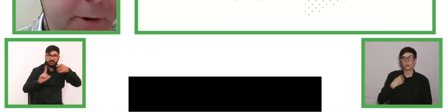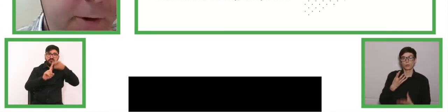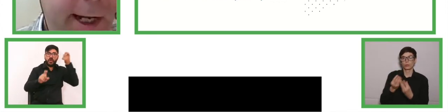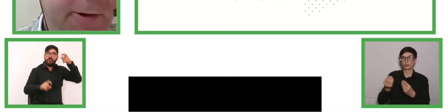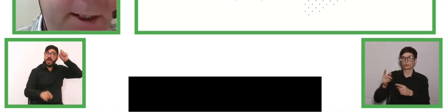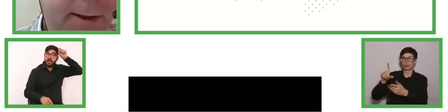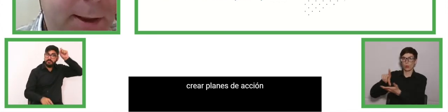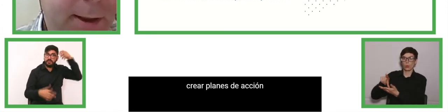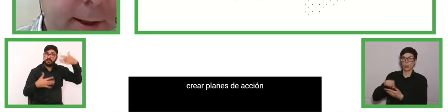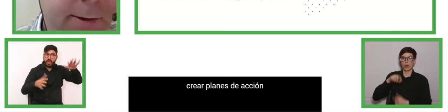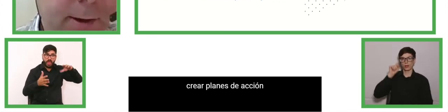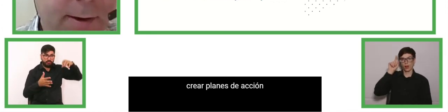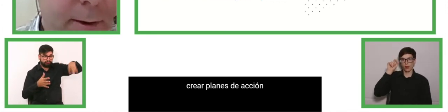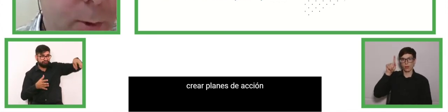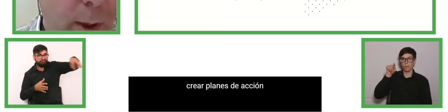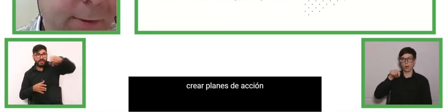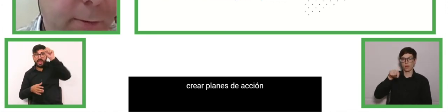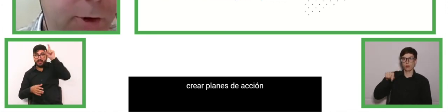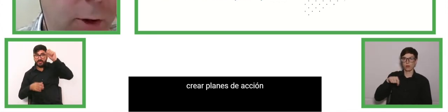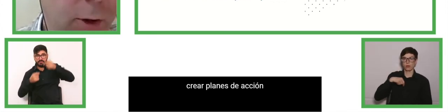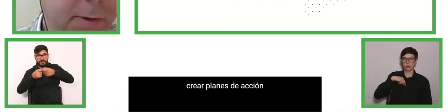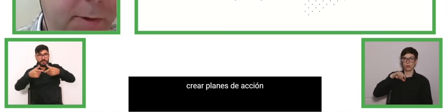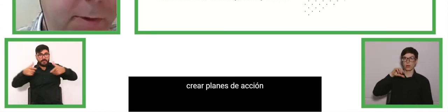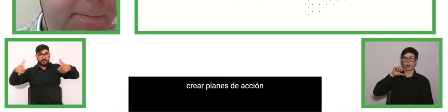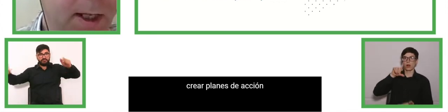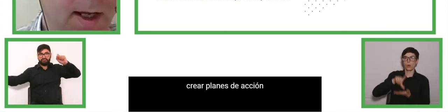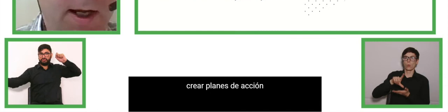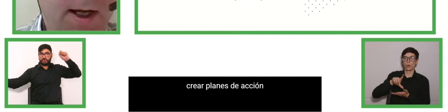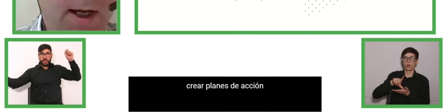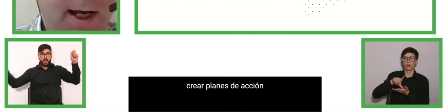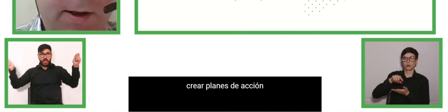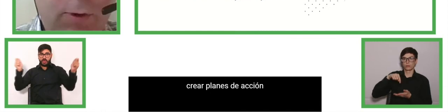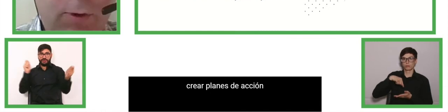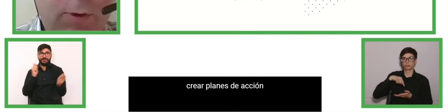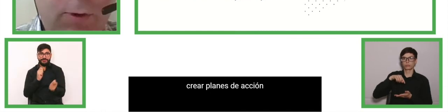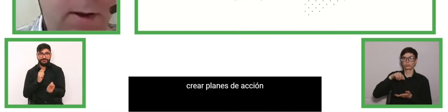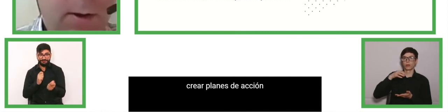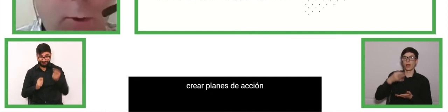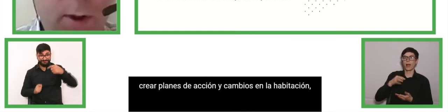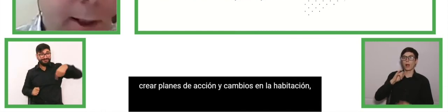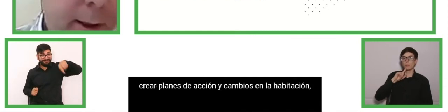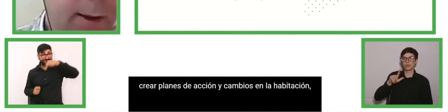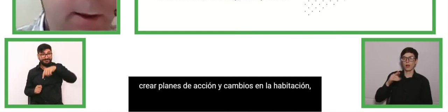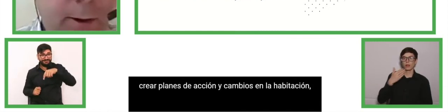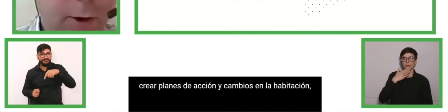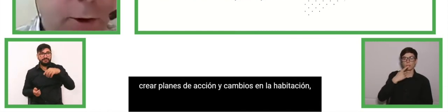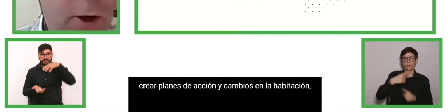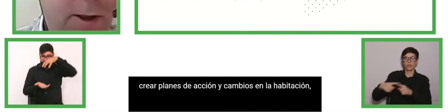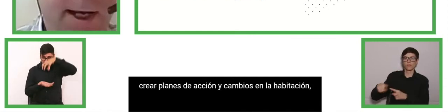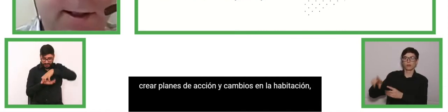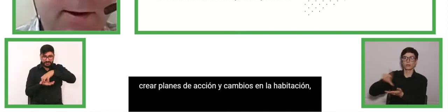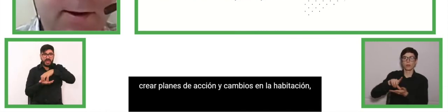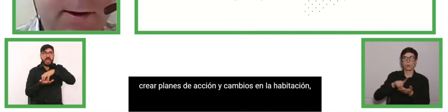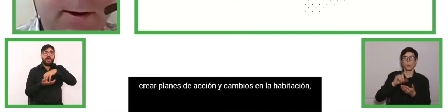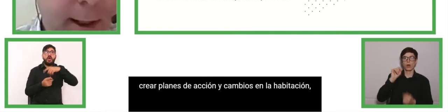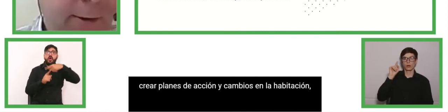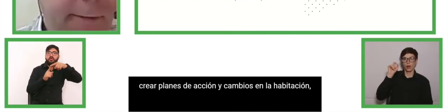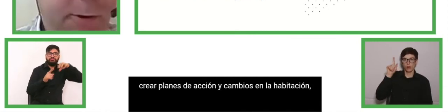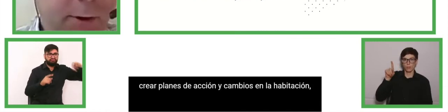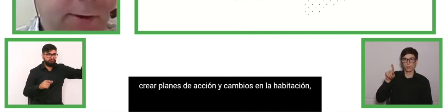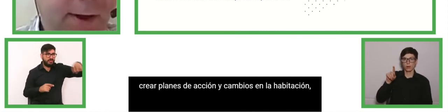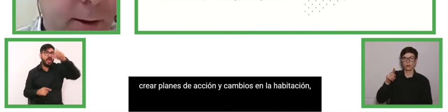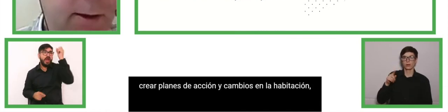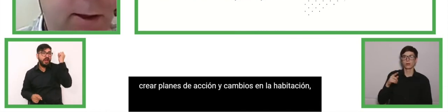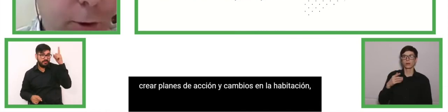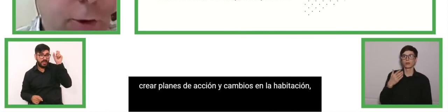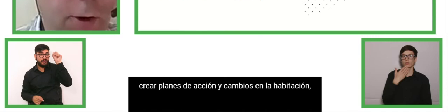Frankfurt area and in the west of Germany. And also we are in good contact, as Nevgu